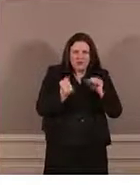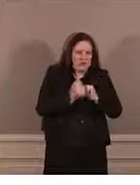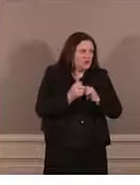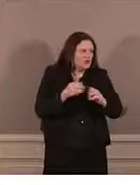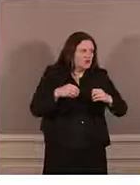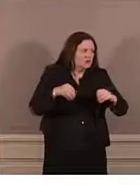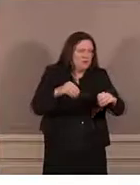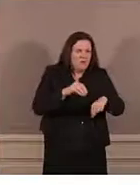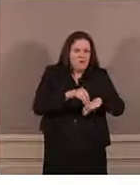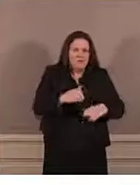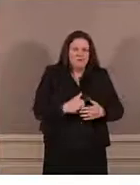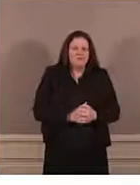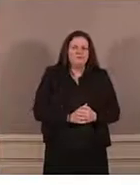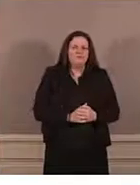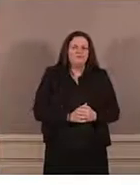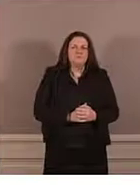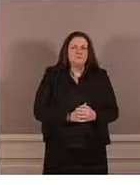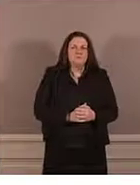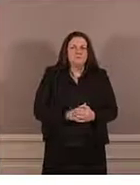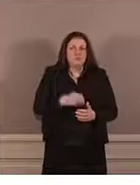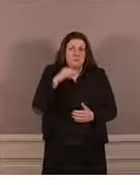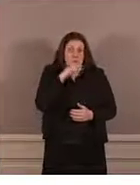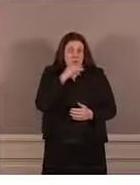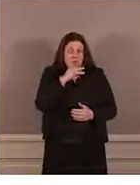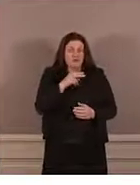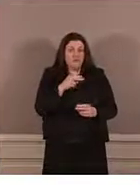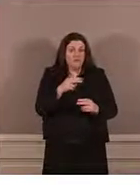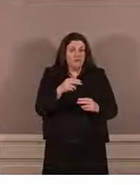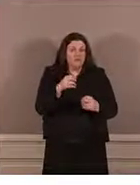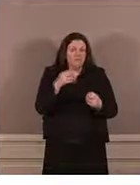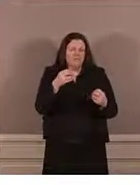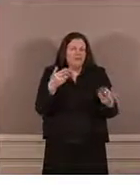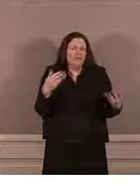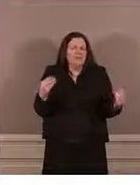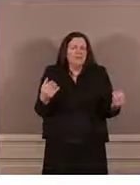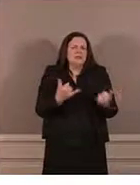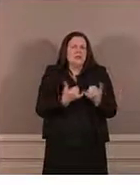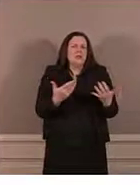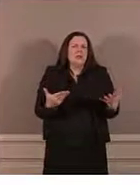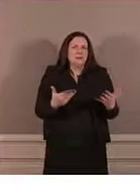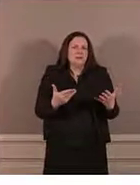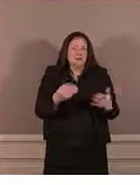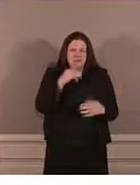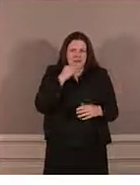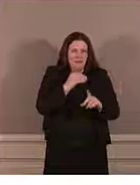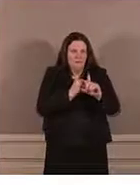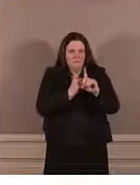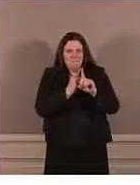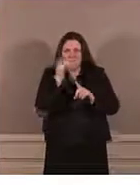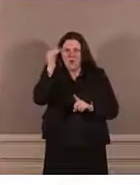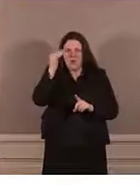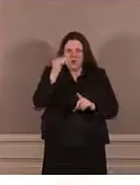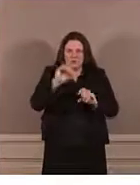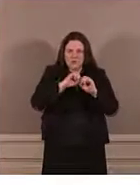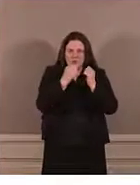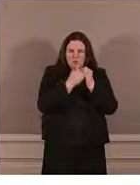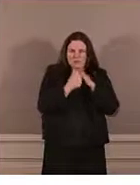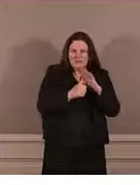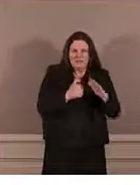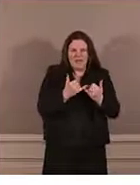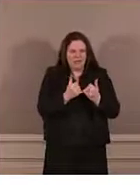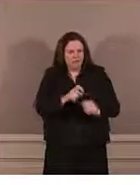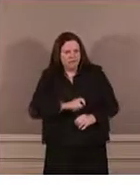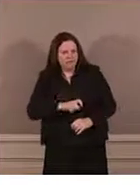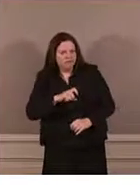brought about. So the important outcomes that we were discovering were things like an increase in social skills development, like I said,